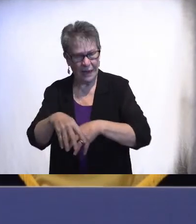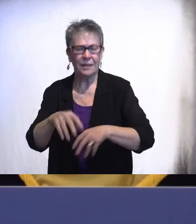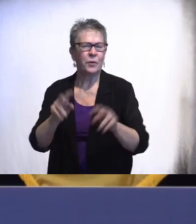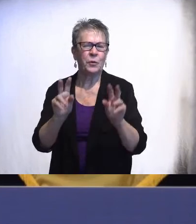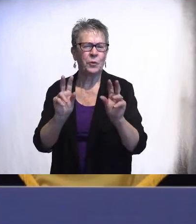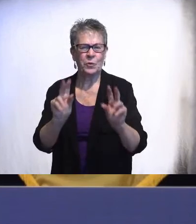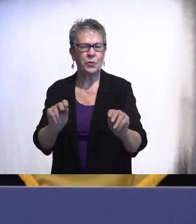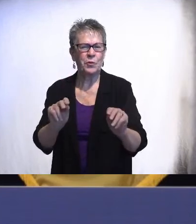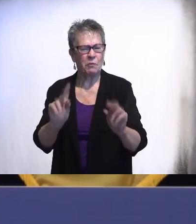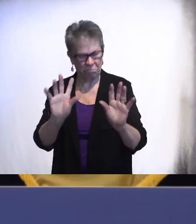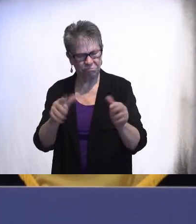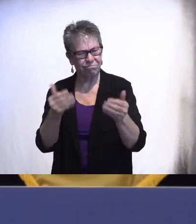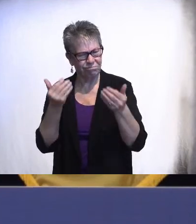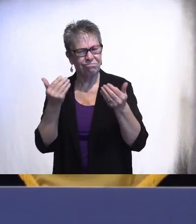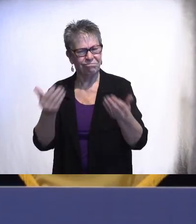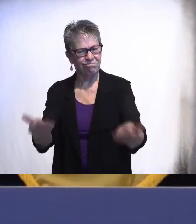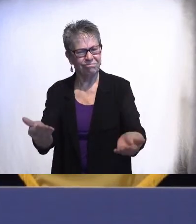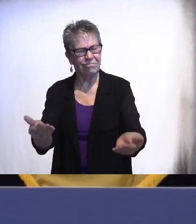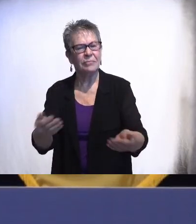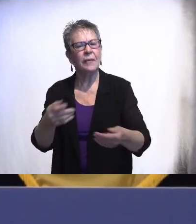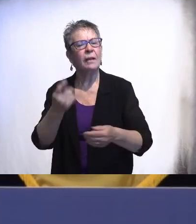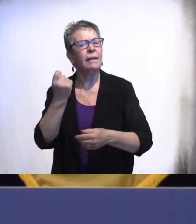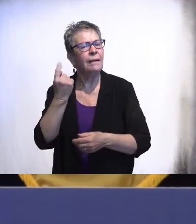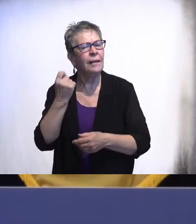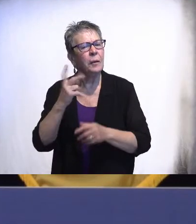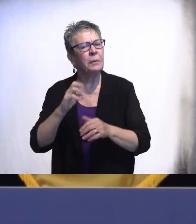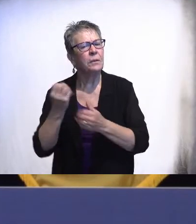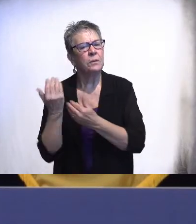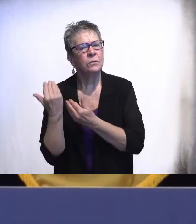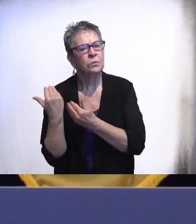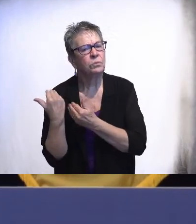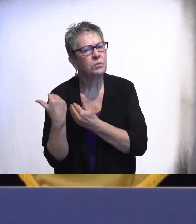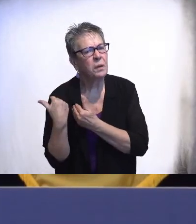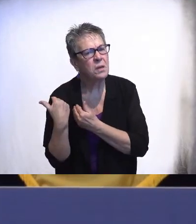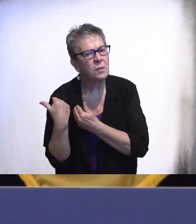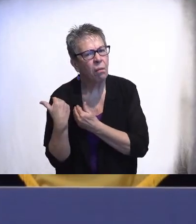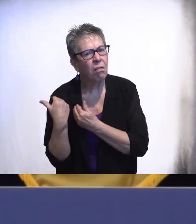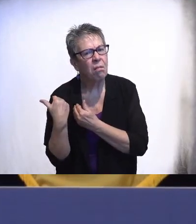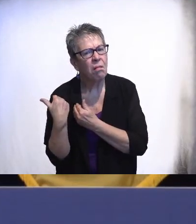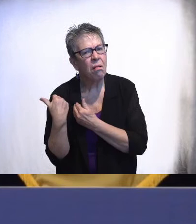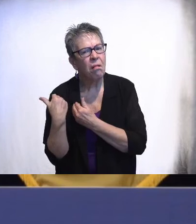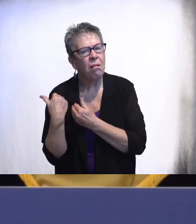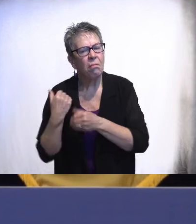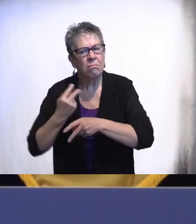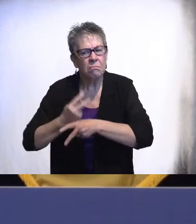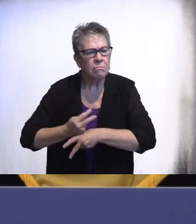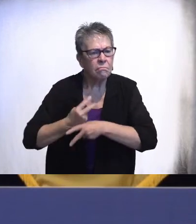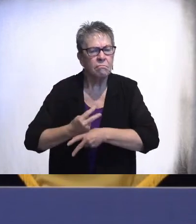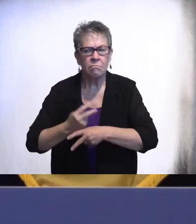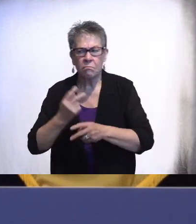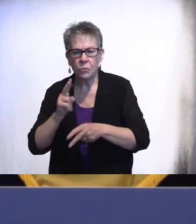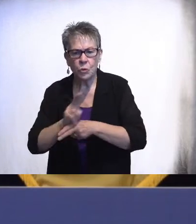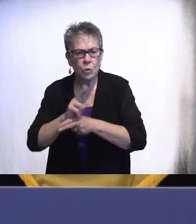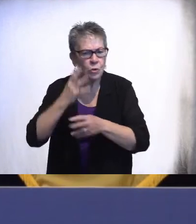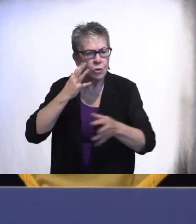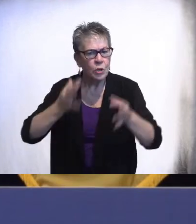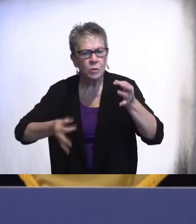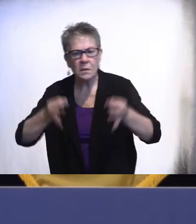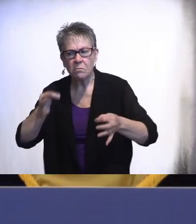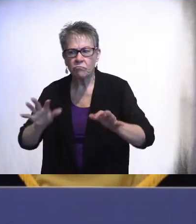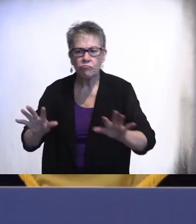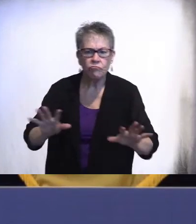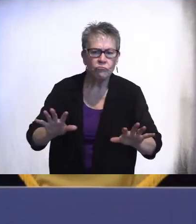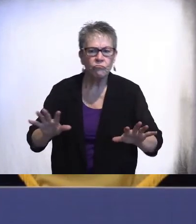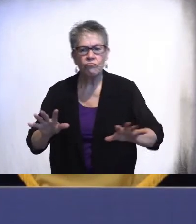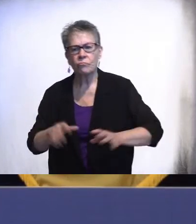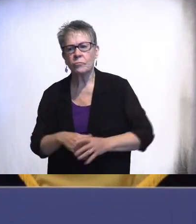when you're indoors, but by definition, a parade is outside. I thought we had dealt with the return products. Someone raised that, I think, quite smartly